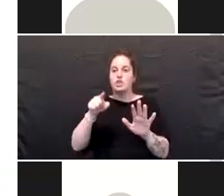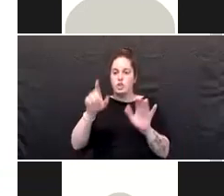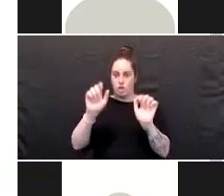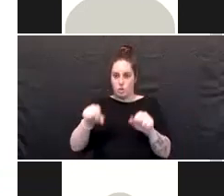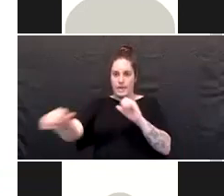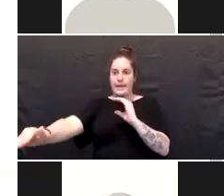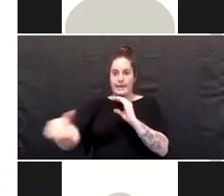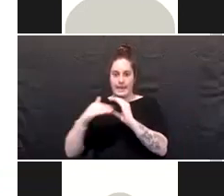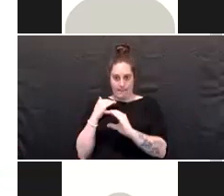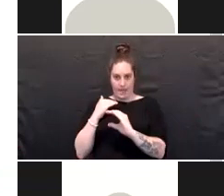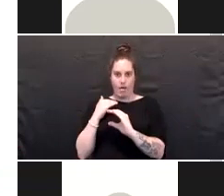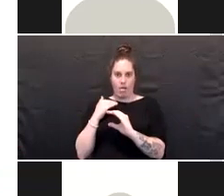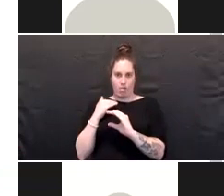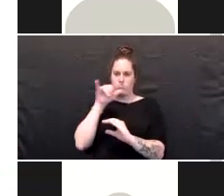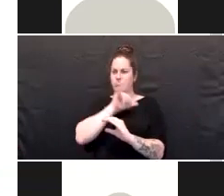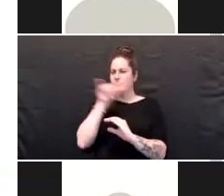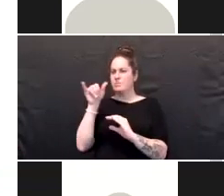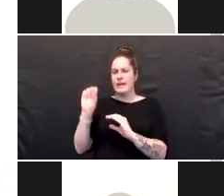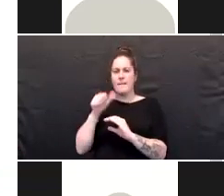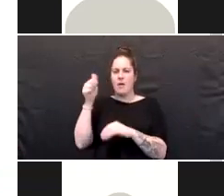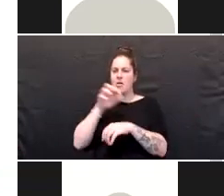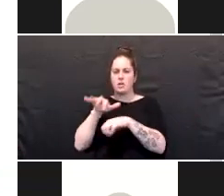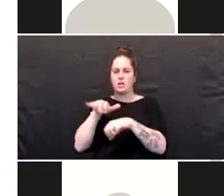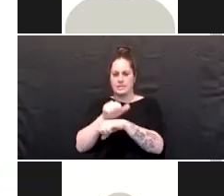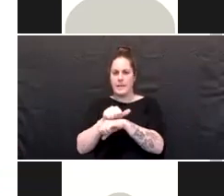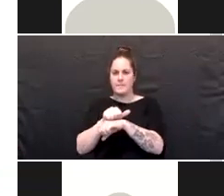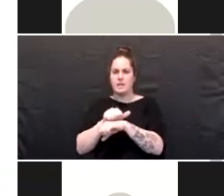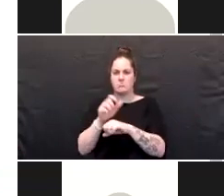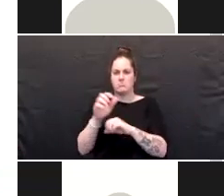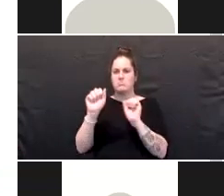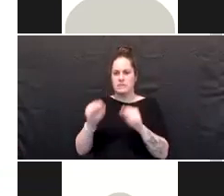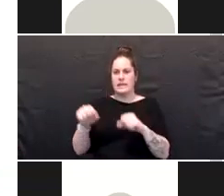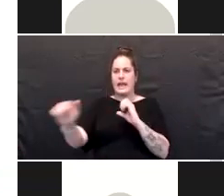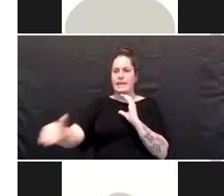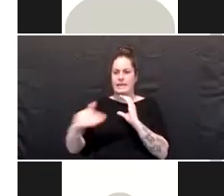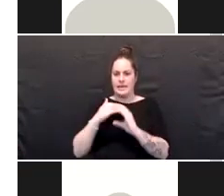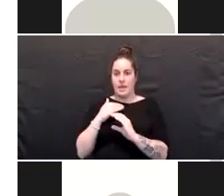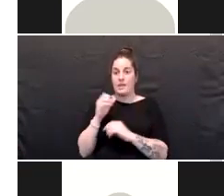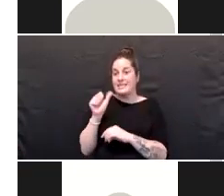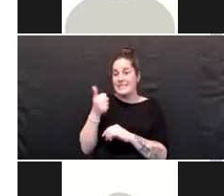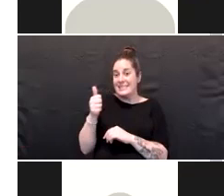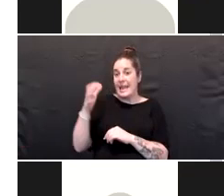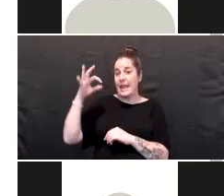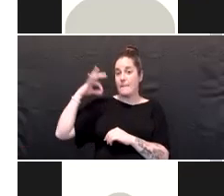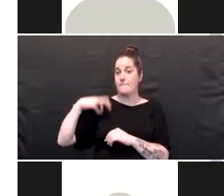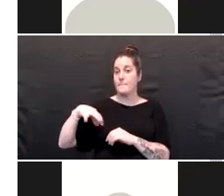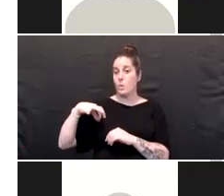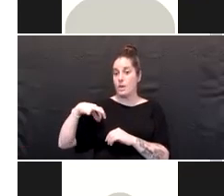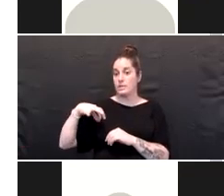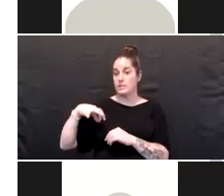me just like you do with any other assignment. And it is worth 10 bonus points toward the midterm.